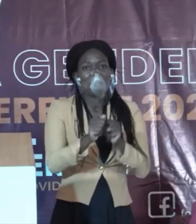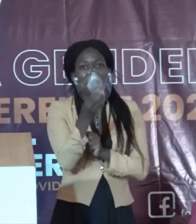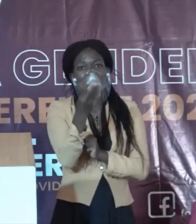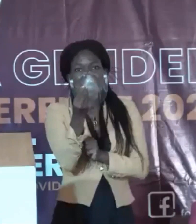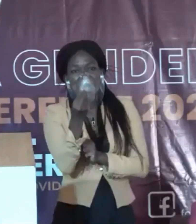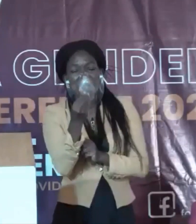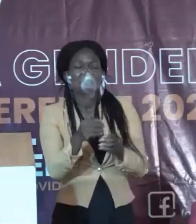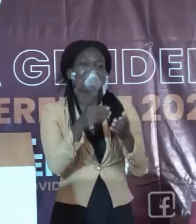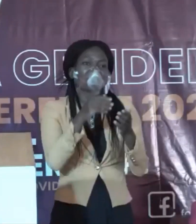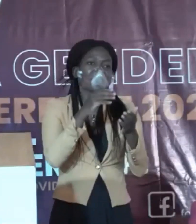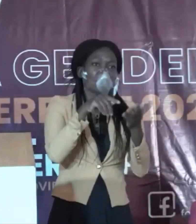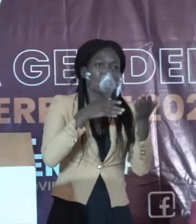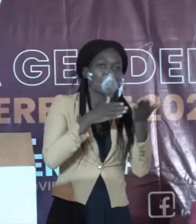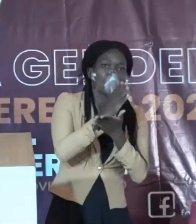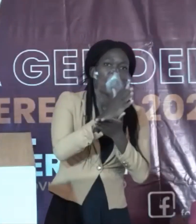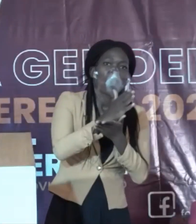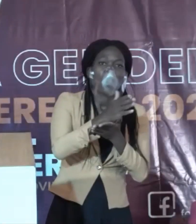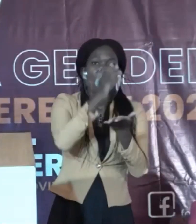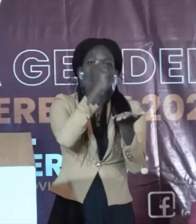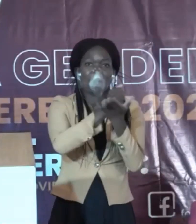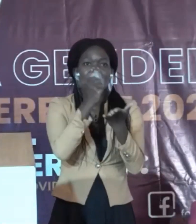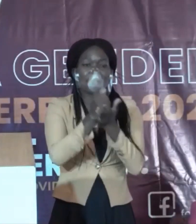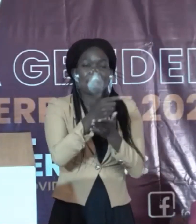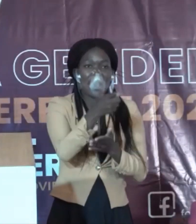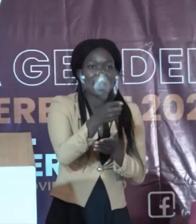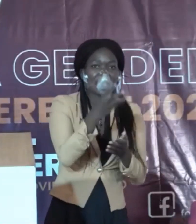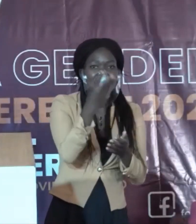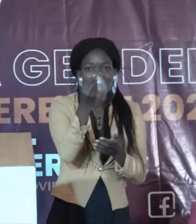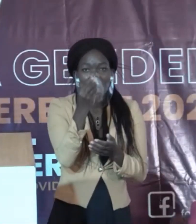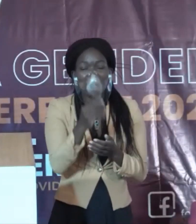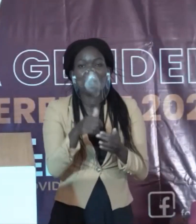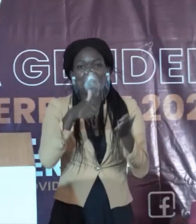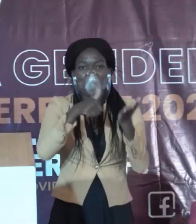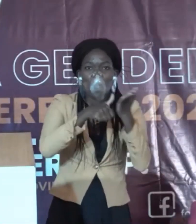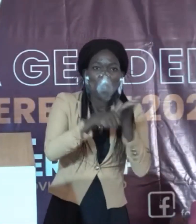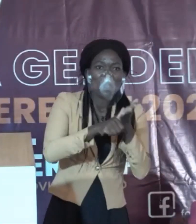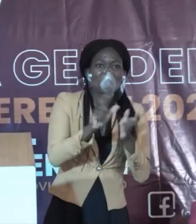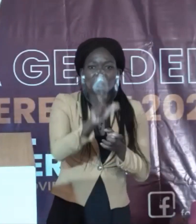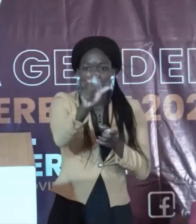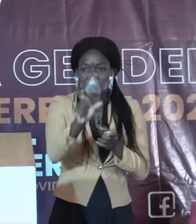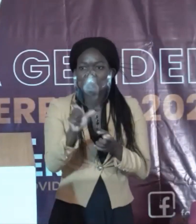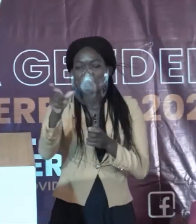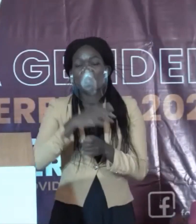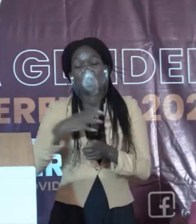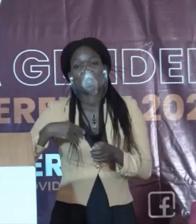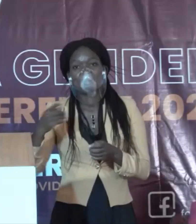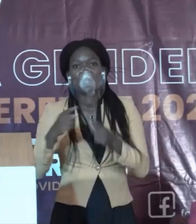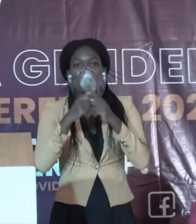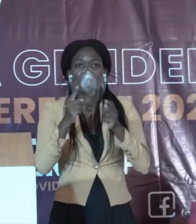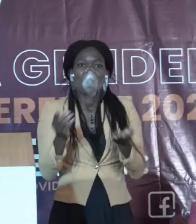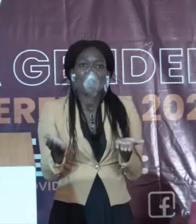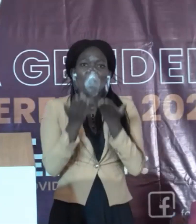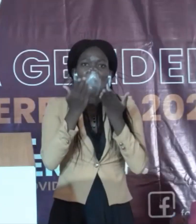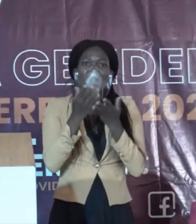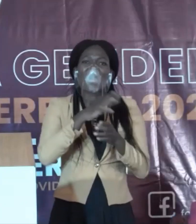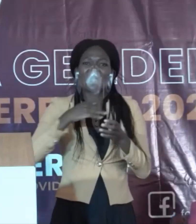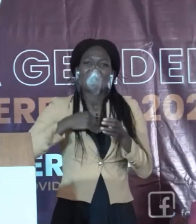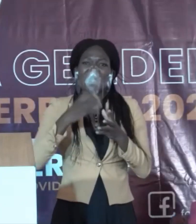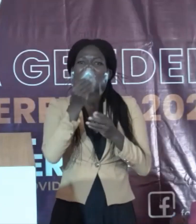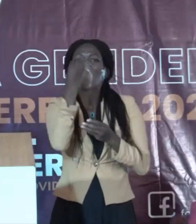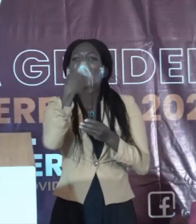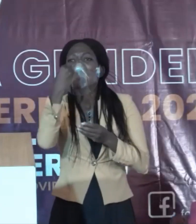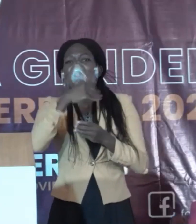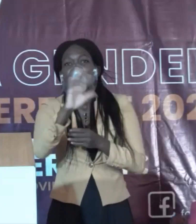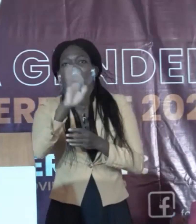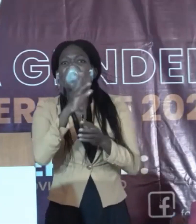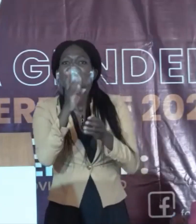banking institutions to establish targeted financial credit linkages for women and promote savings schemes.